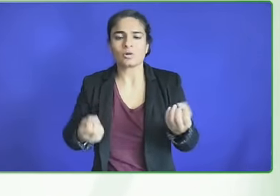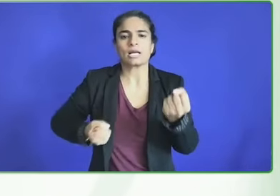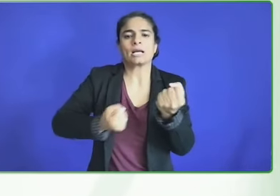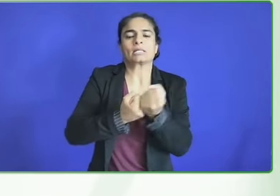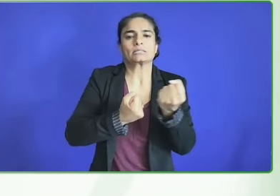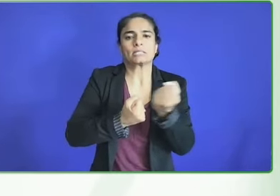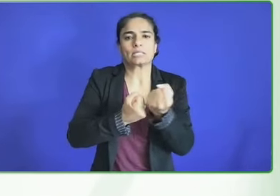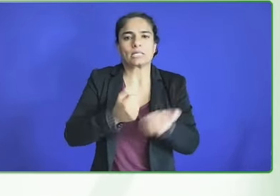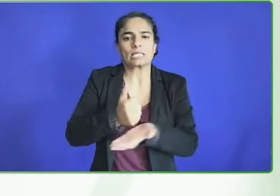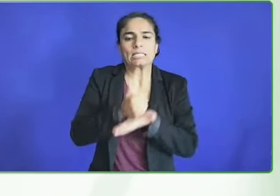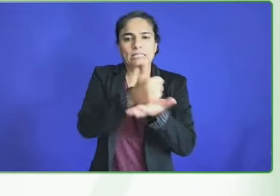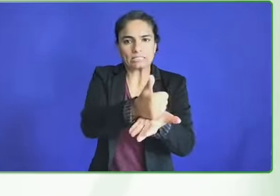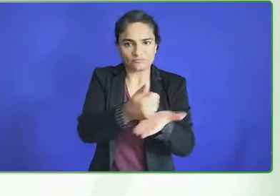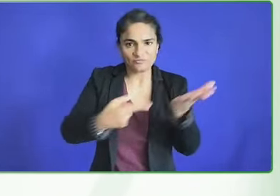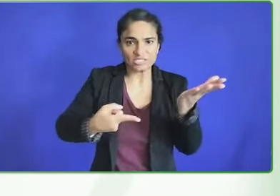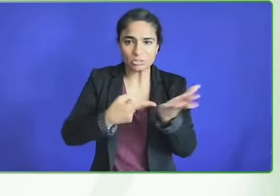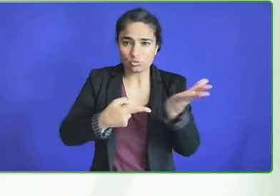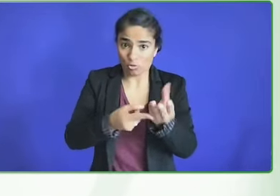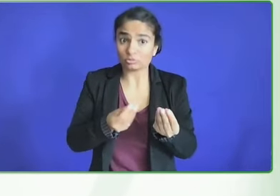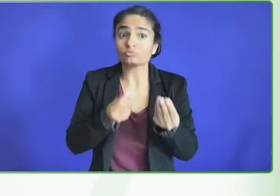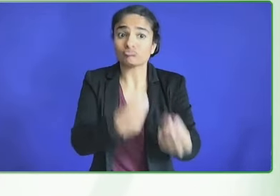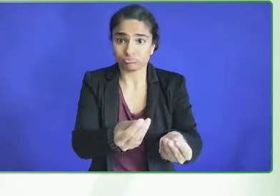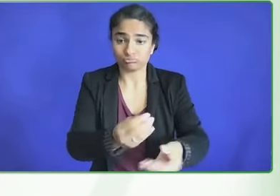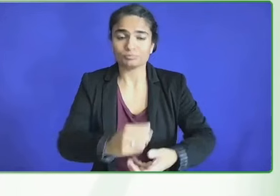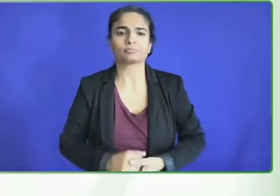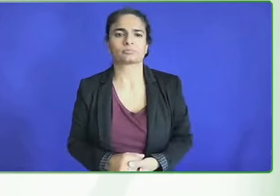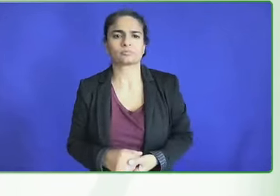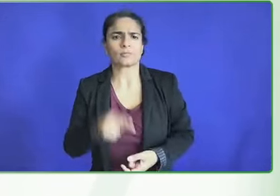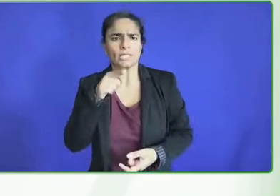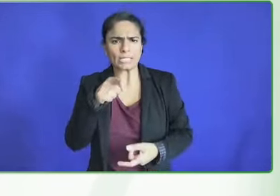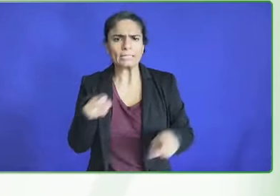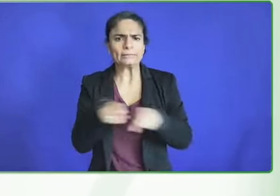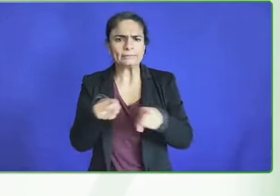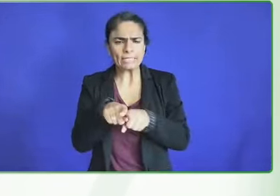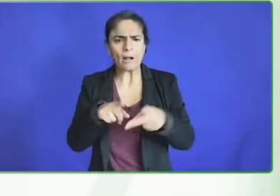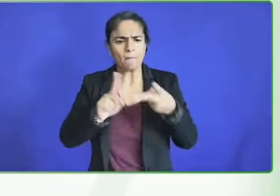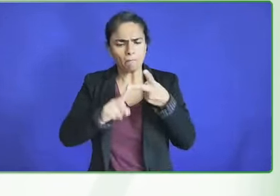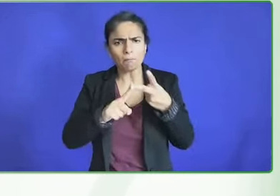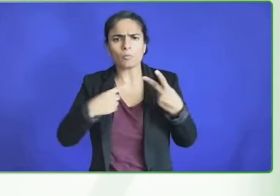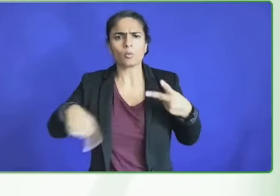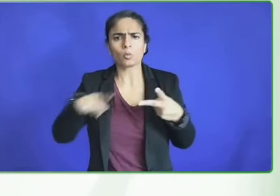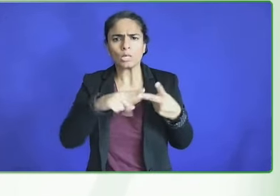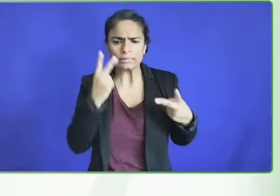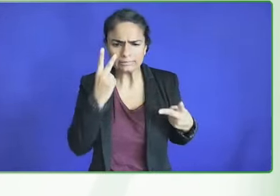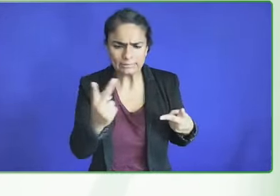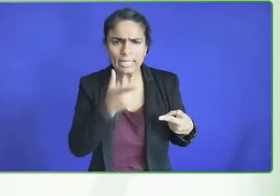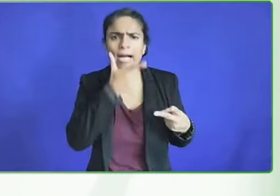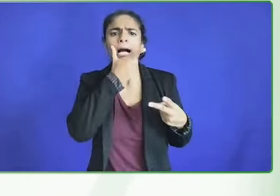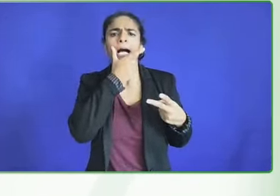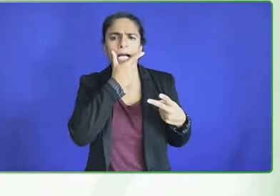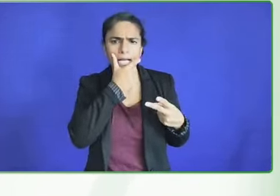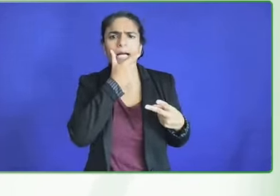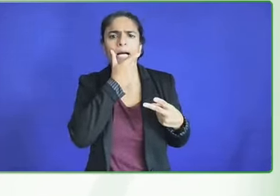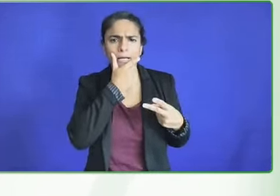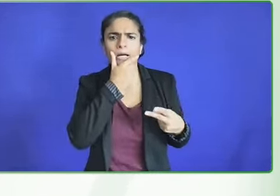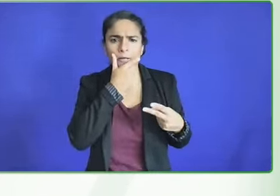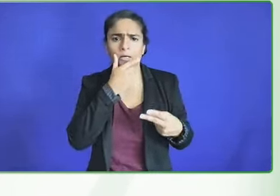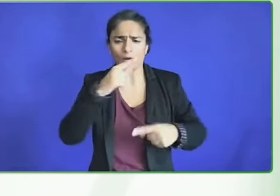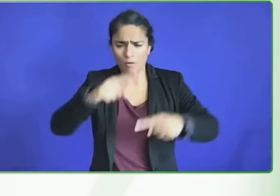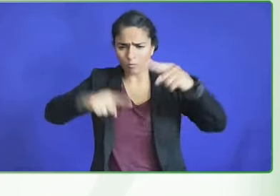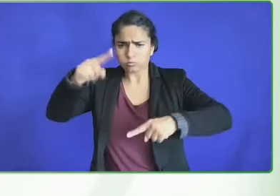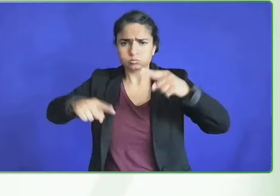technology as an integral part of universal health coverage is considered. And to achieve the objective